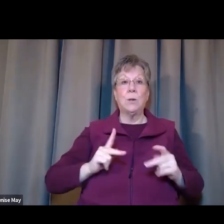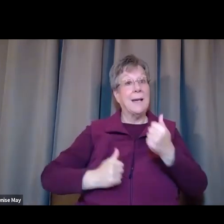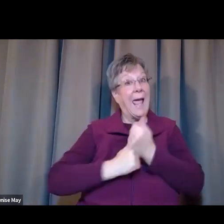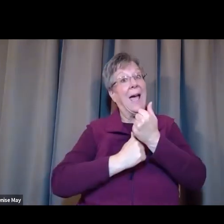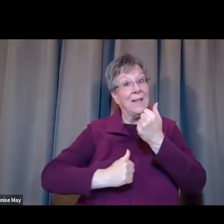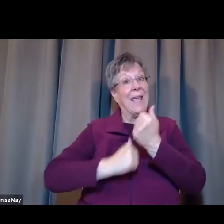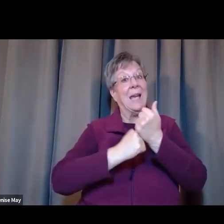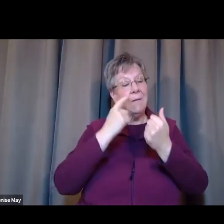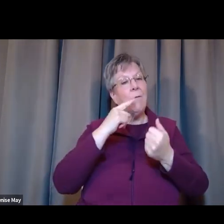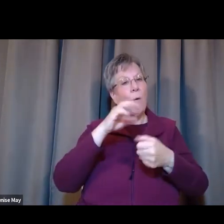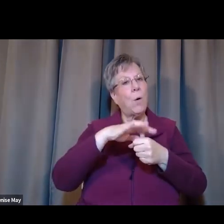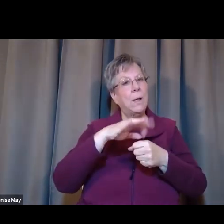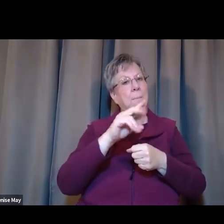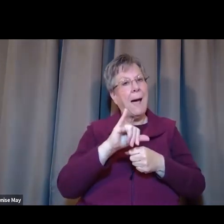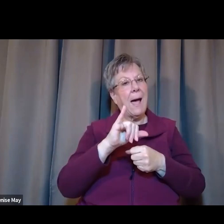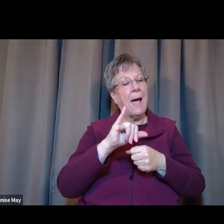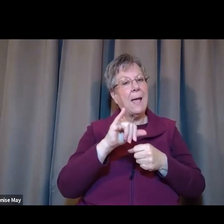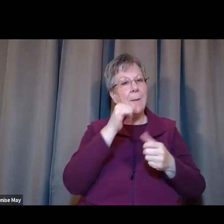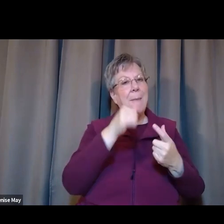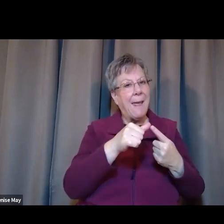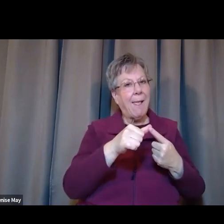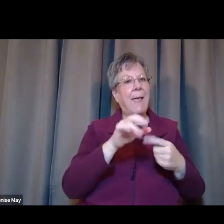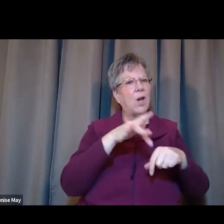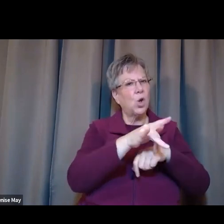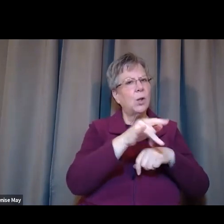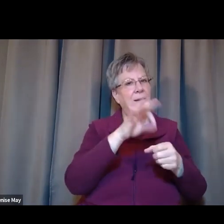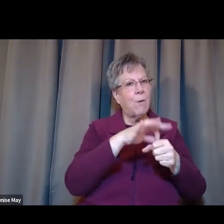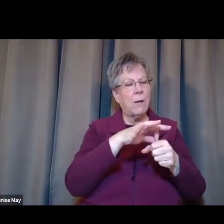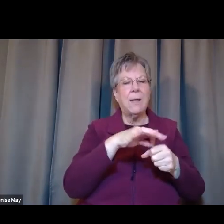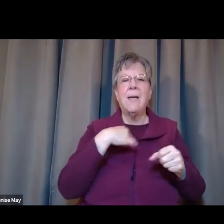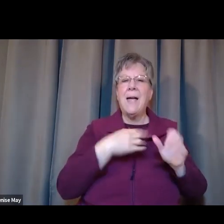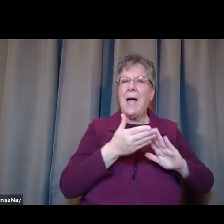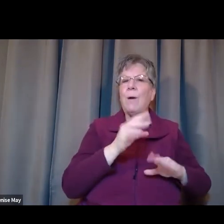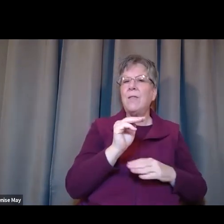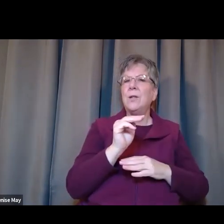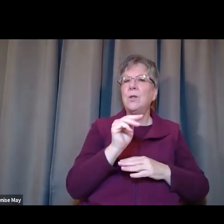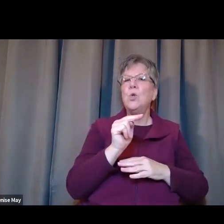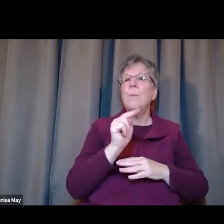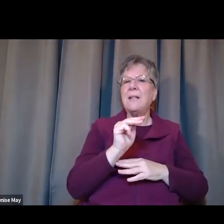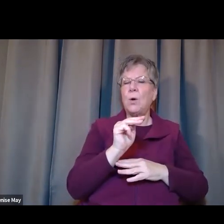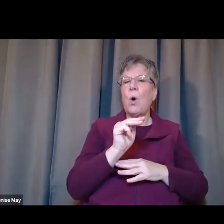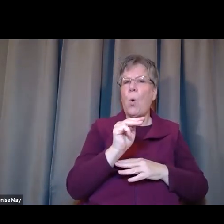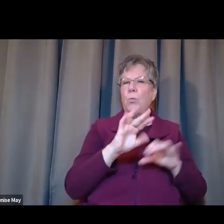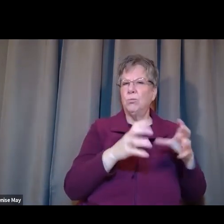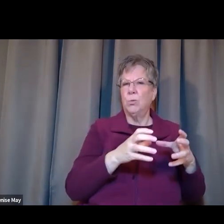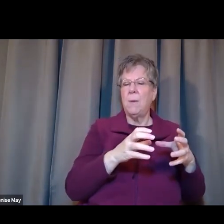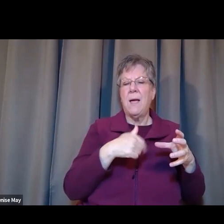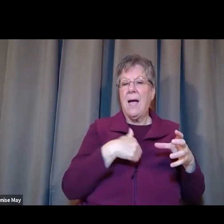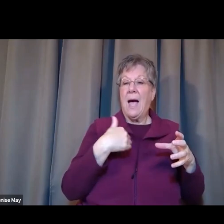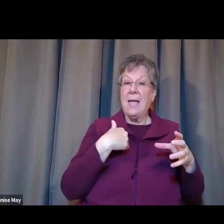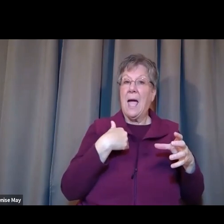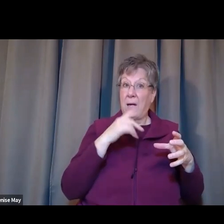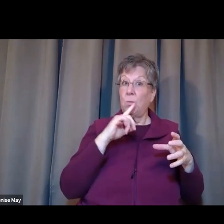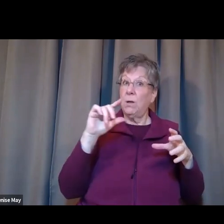voting by mail and early voting. I ran the New Mexico Democratic Party and had a showdown